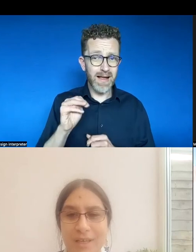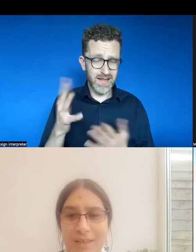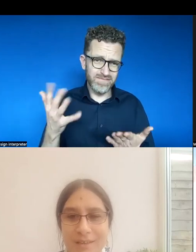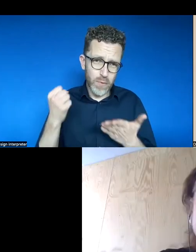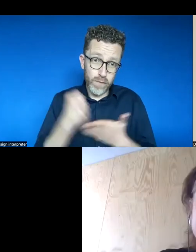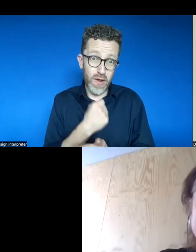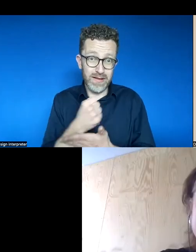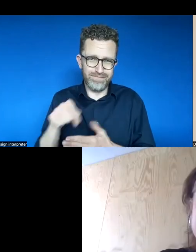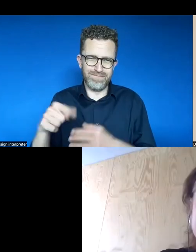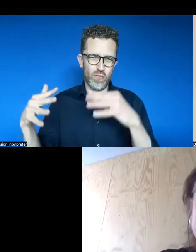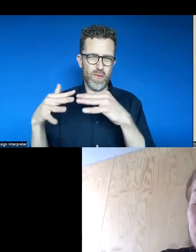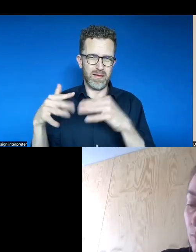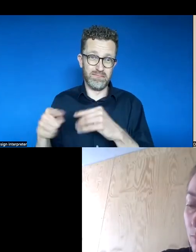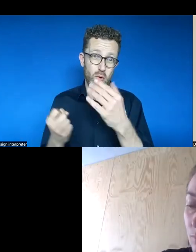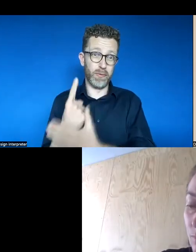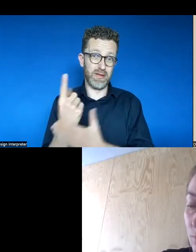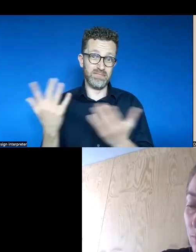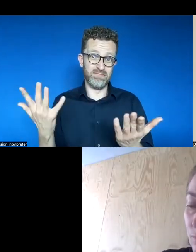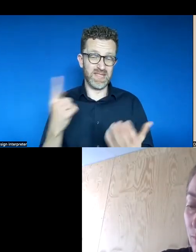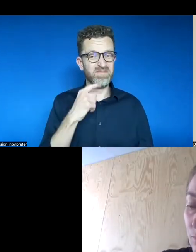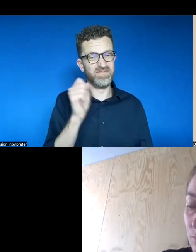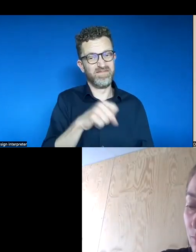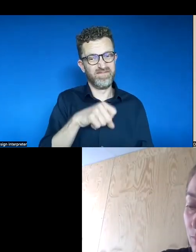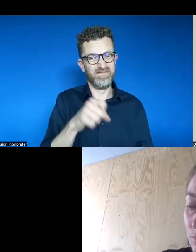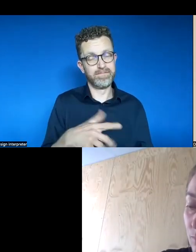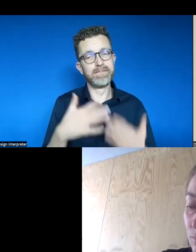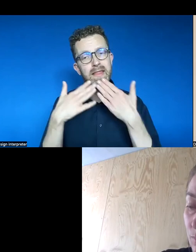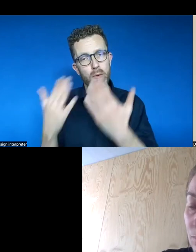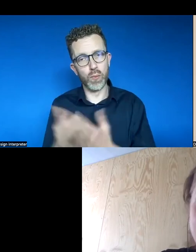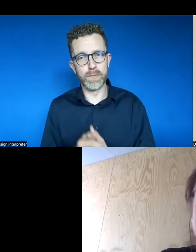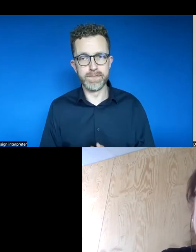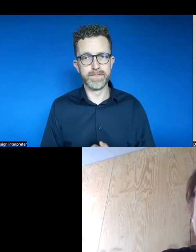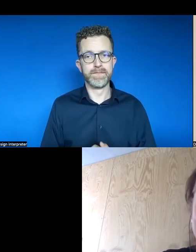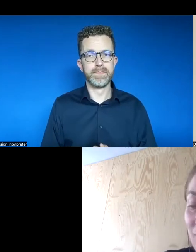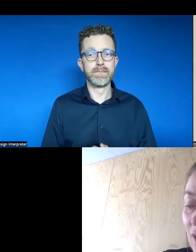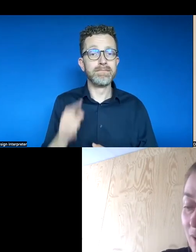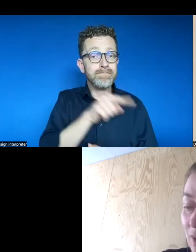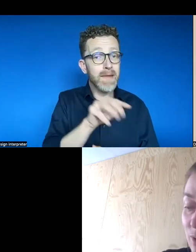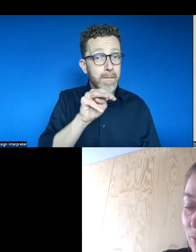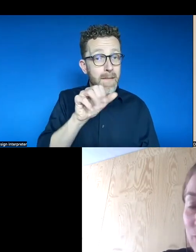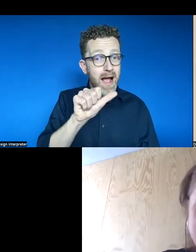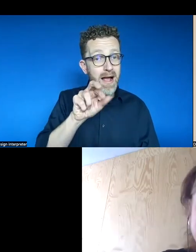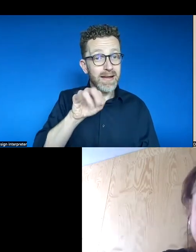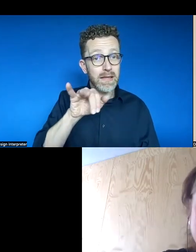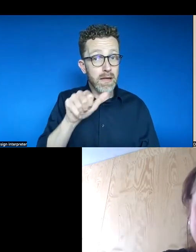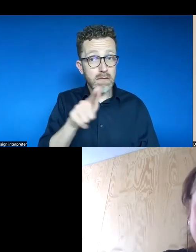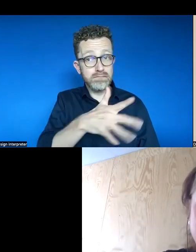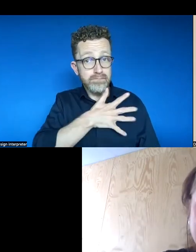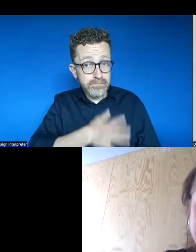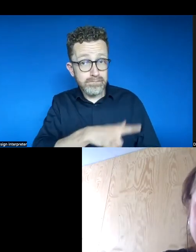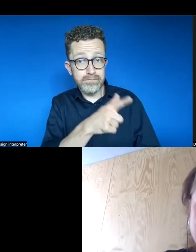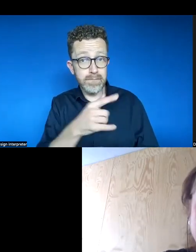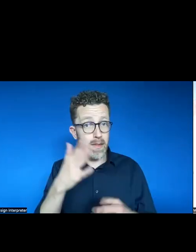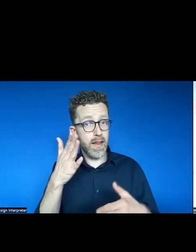you like to give a short closing remark? Yes, of course, I can just agree